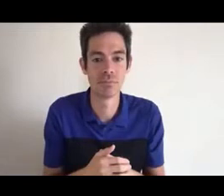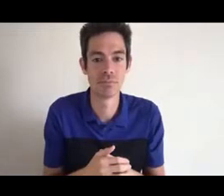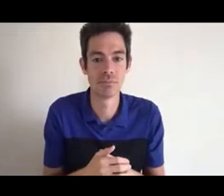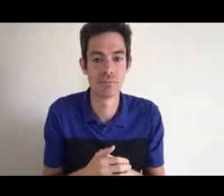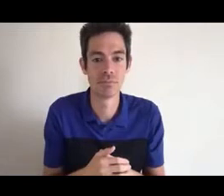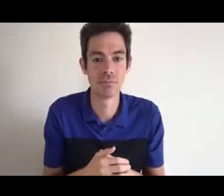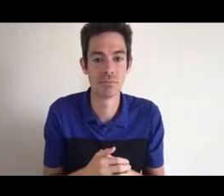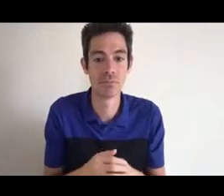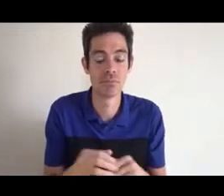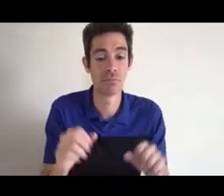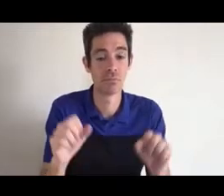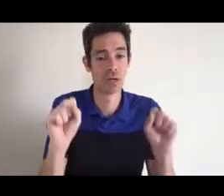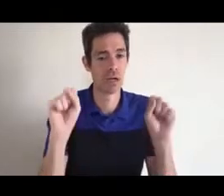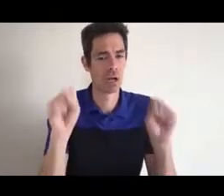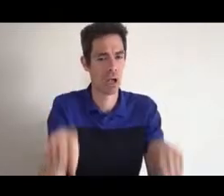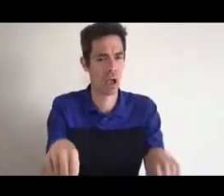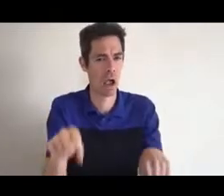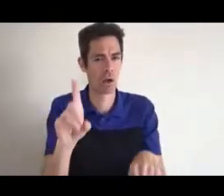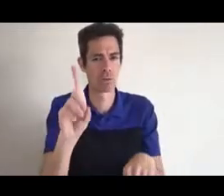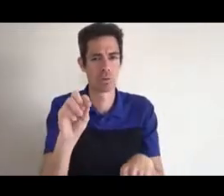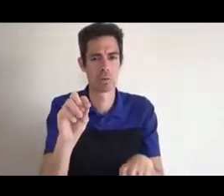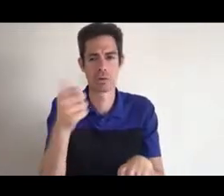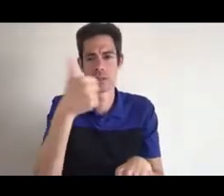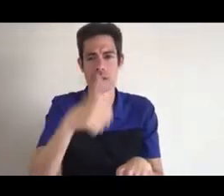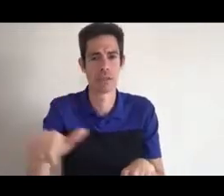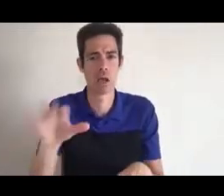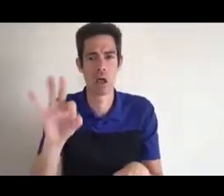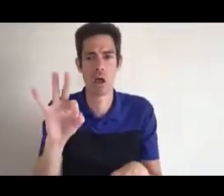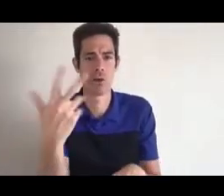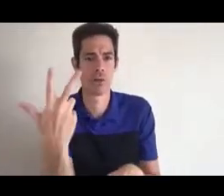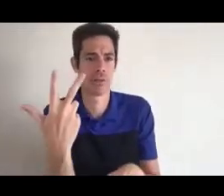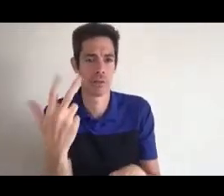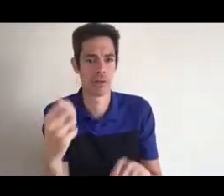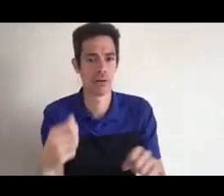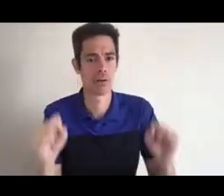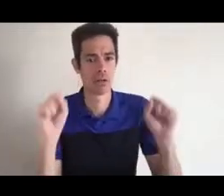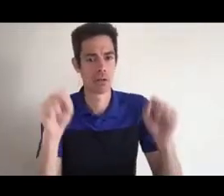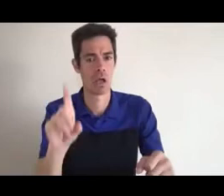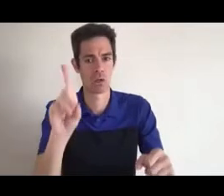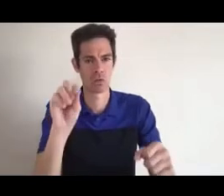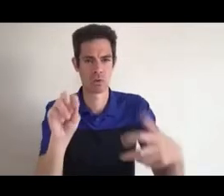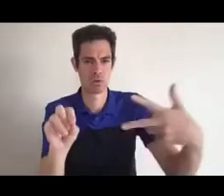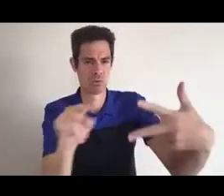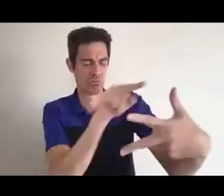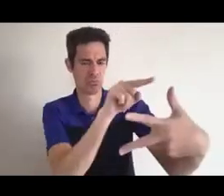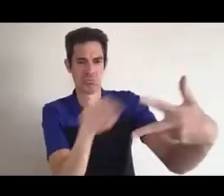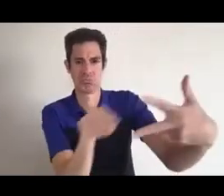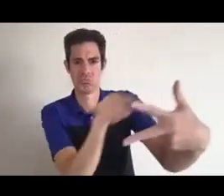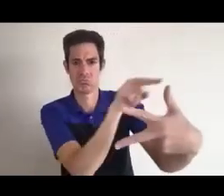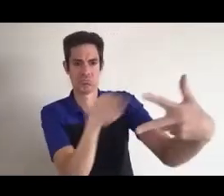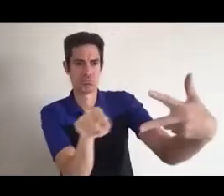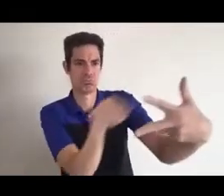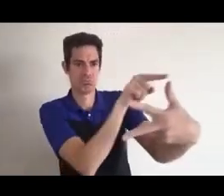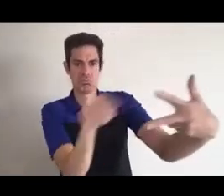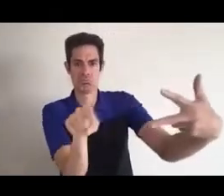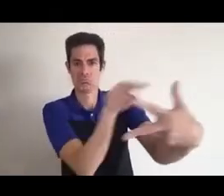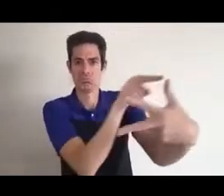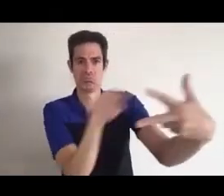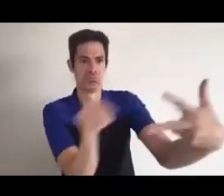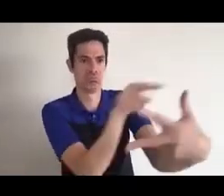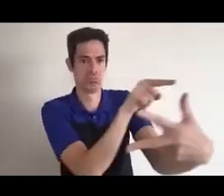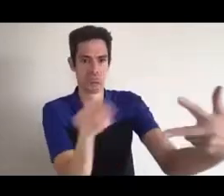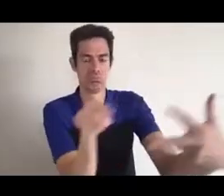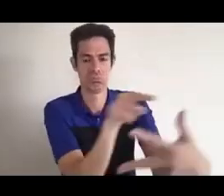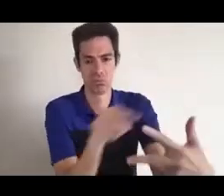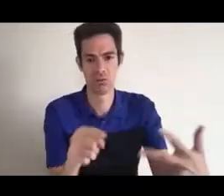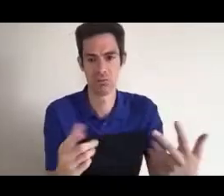morpheme and pointing and show its movement. You can do any of three. So you show